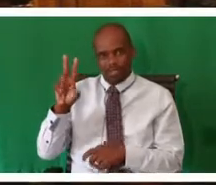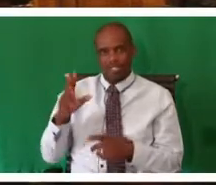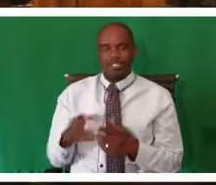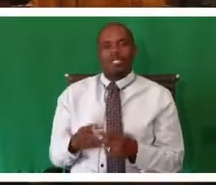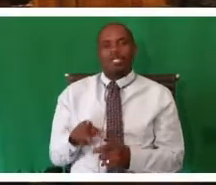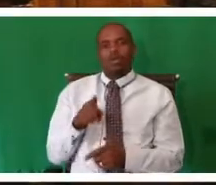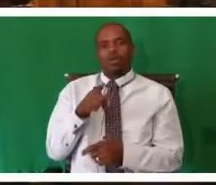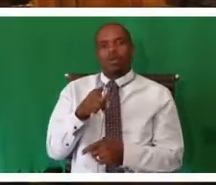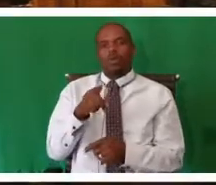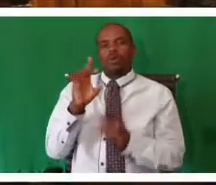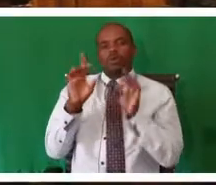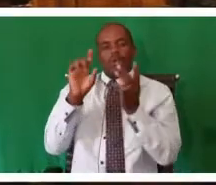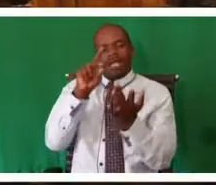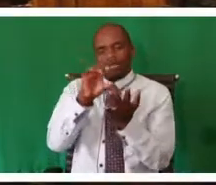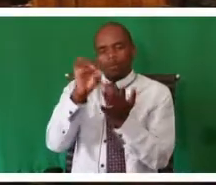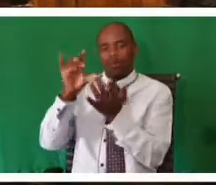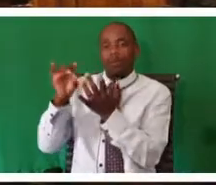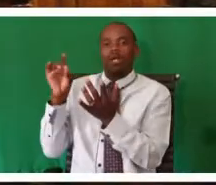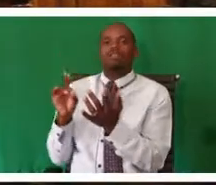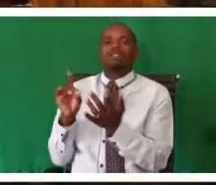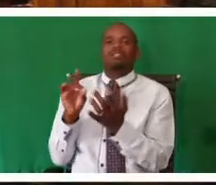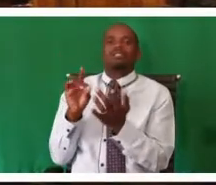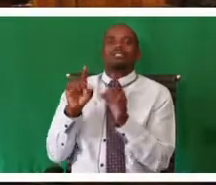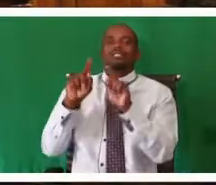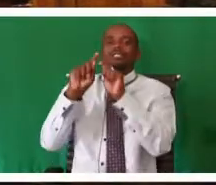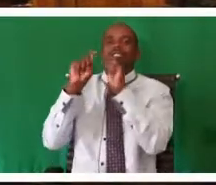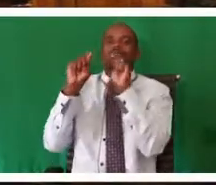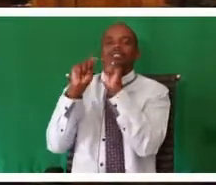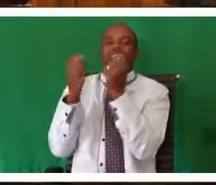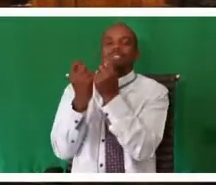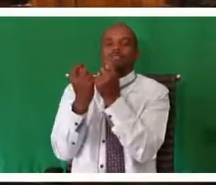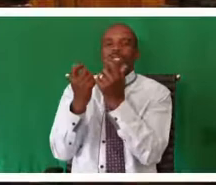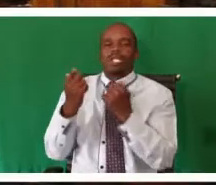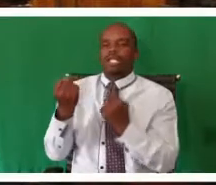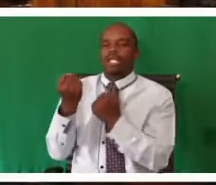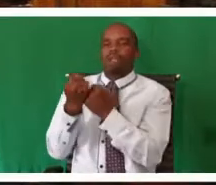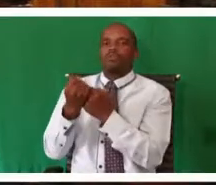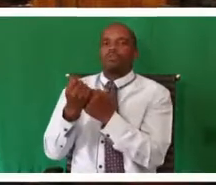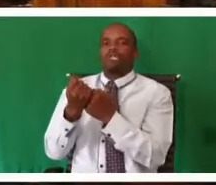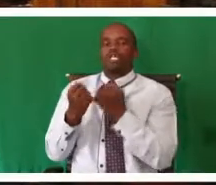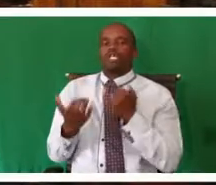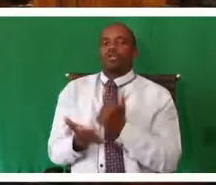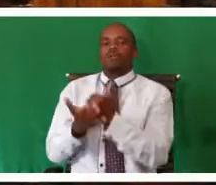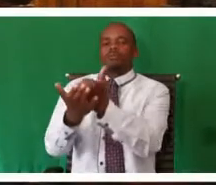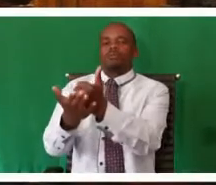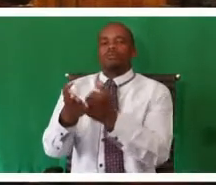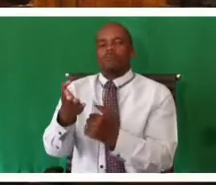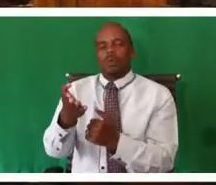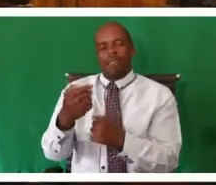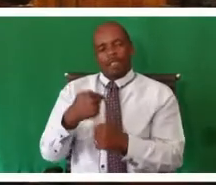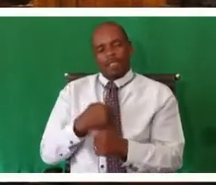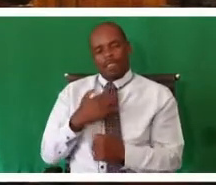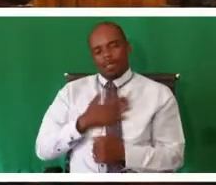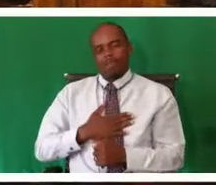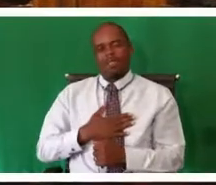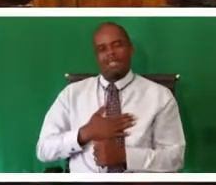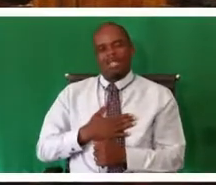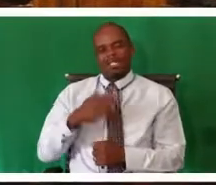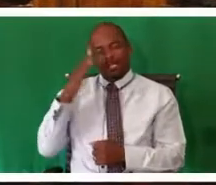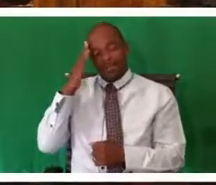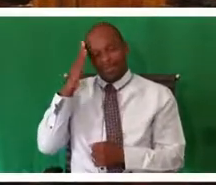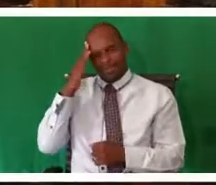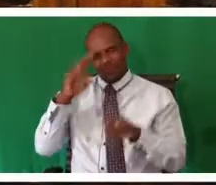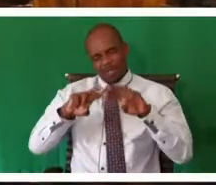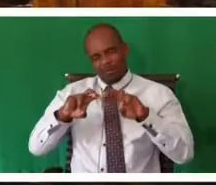appointed to assist those that have been affected. I just wanted to find out whether there are any plans by